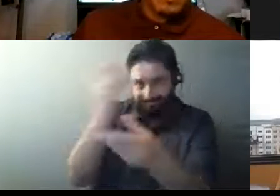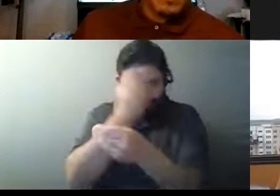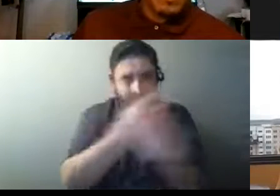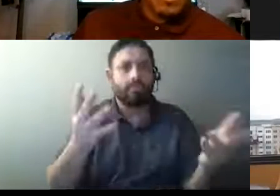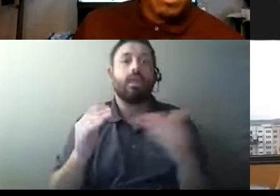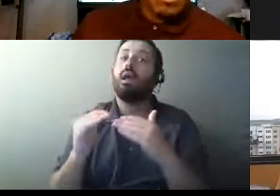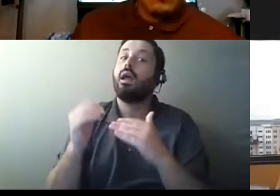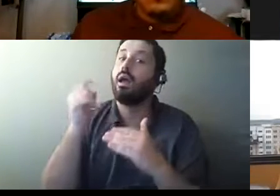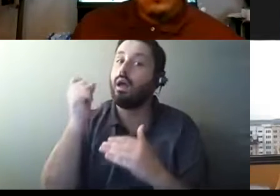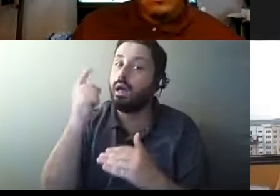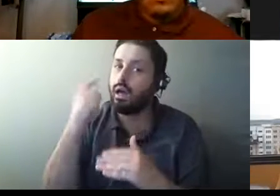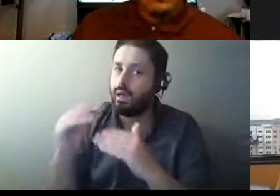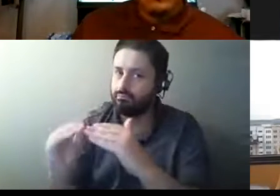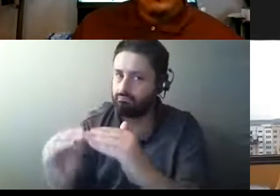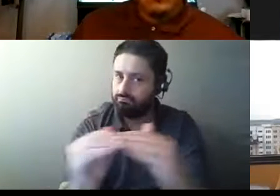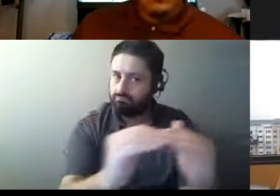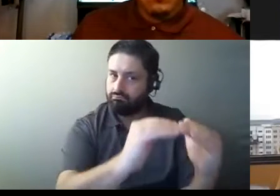equitably throughout the community.